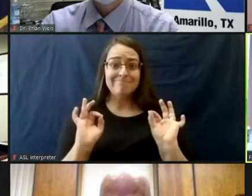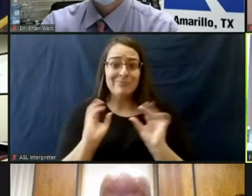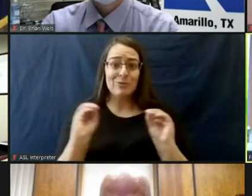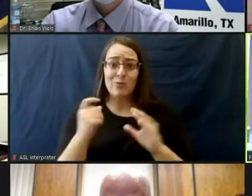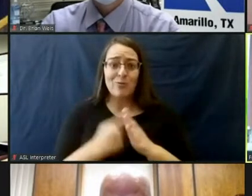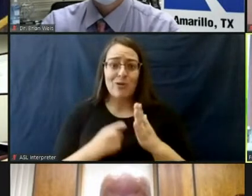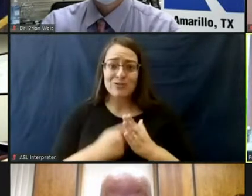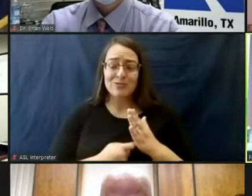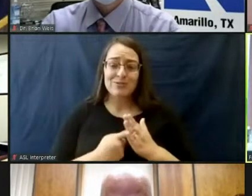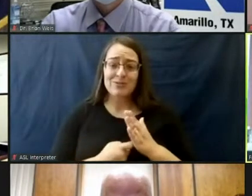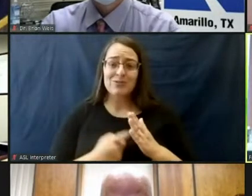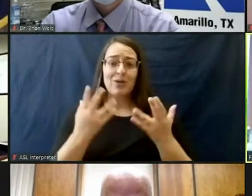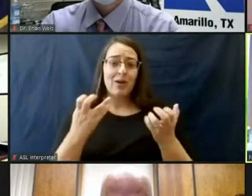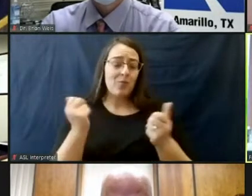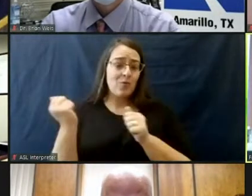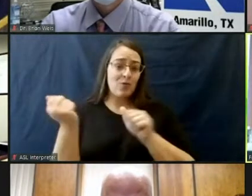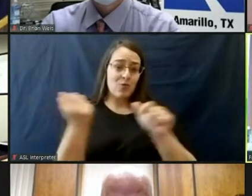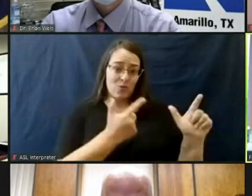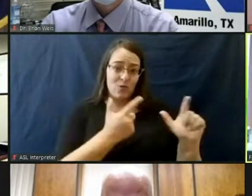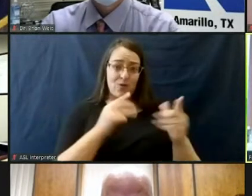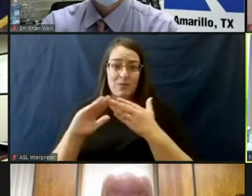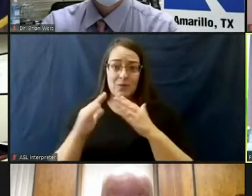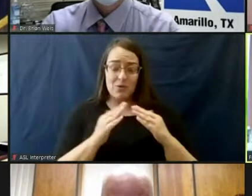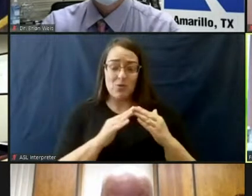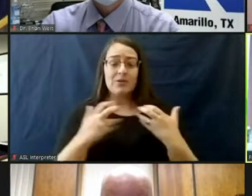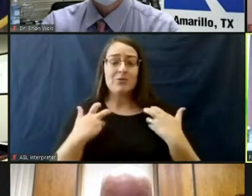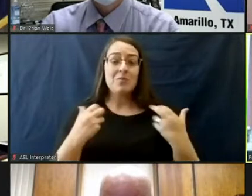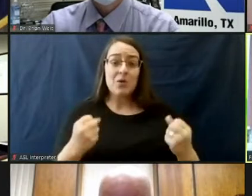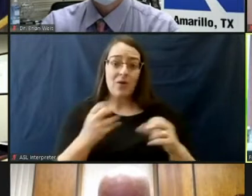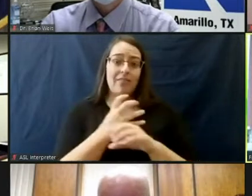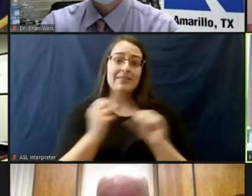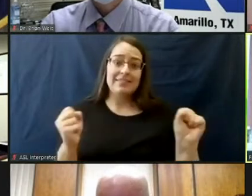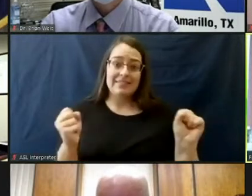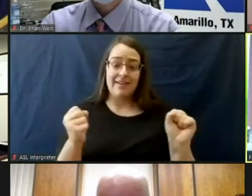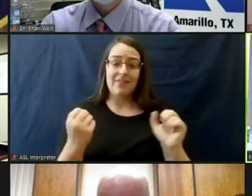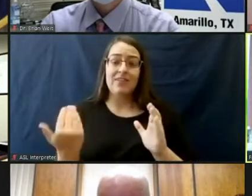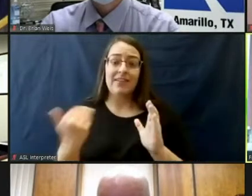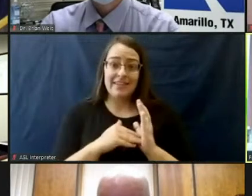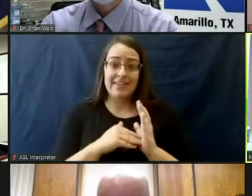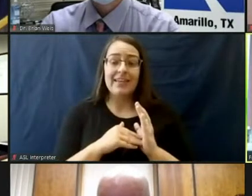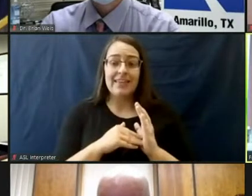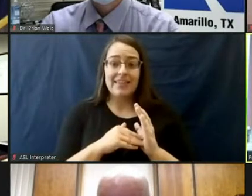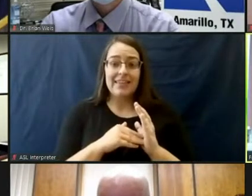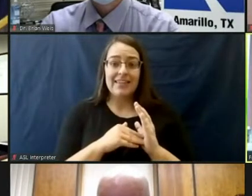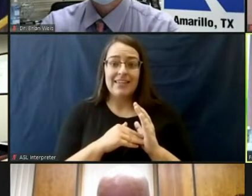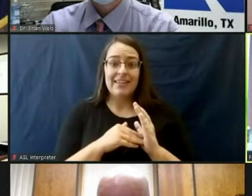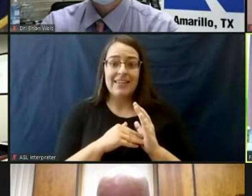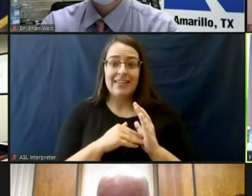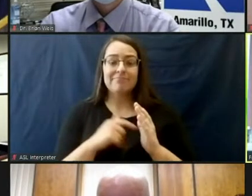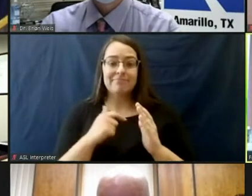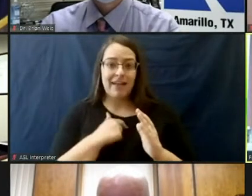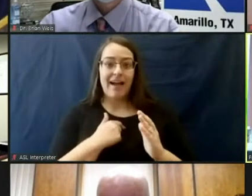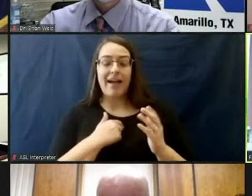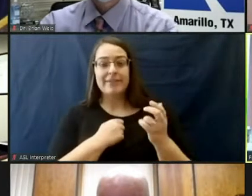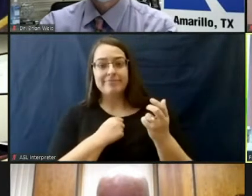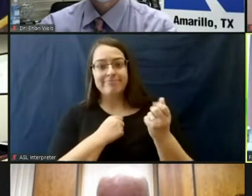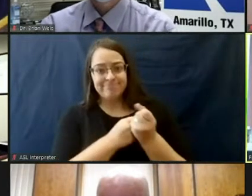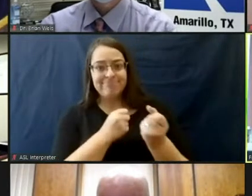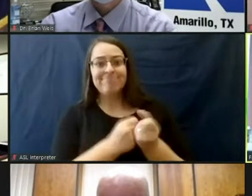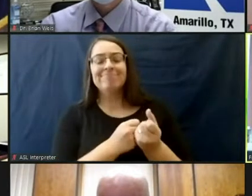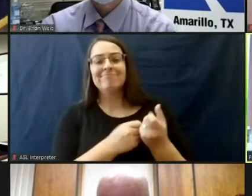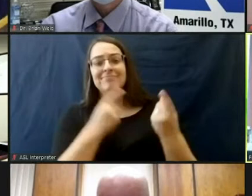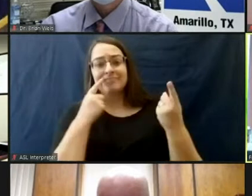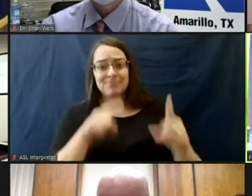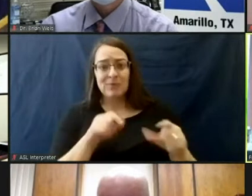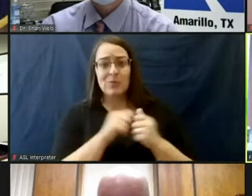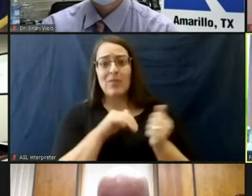want everyone in our community to be well and safe. And again, I echo the pleadings of our medical